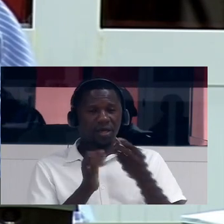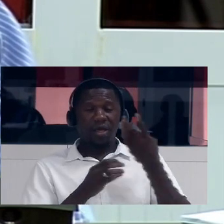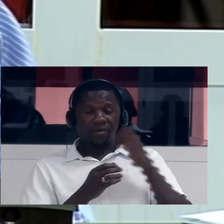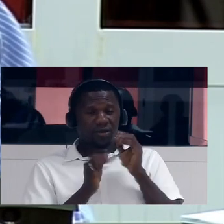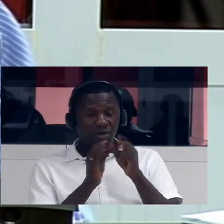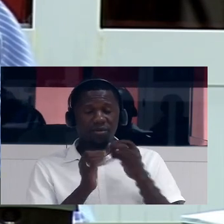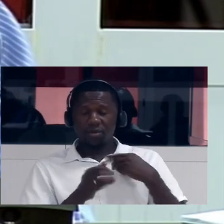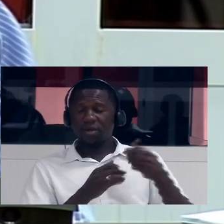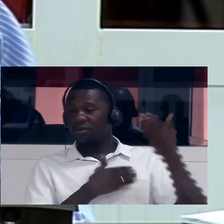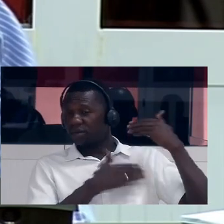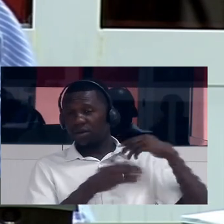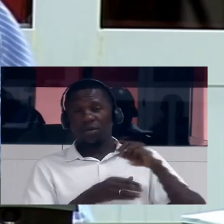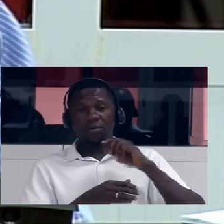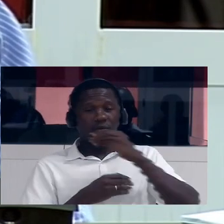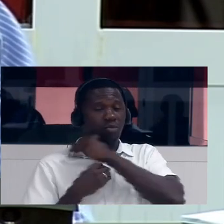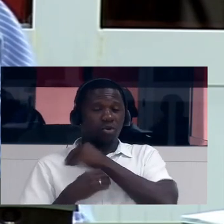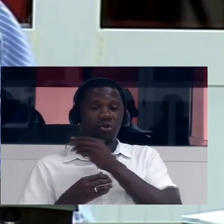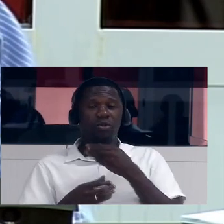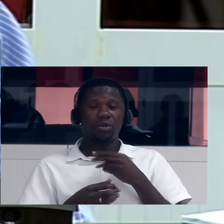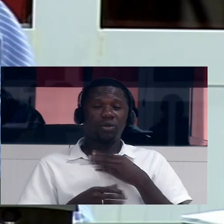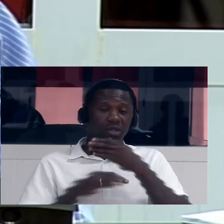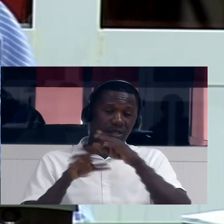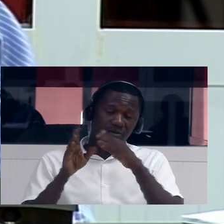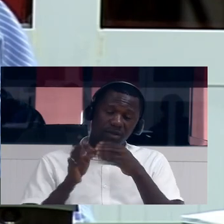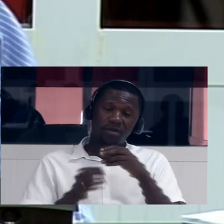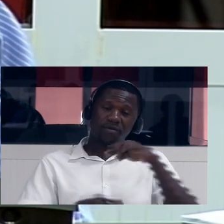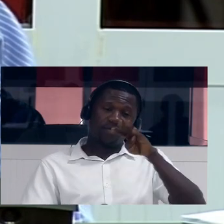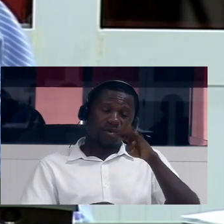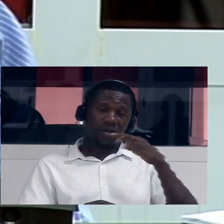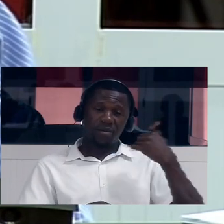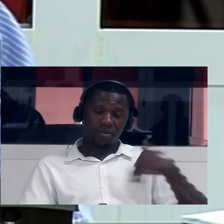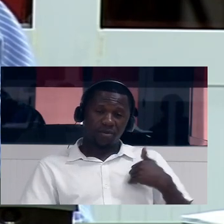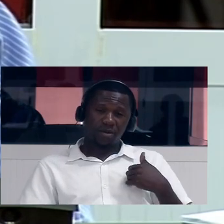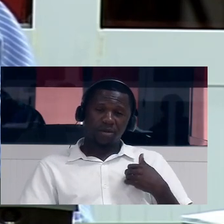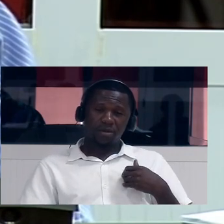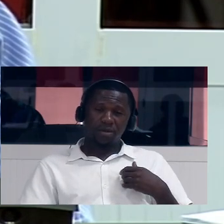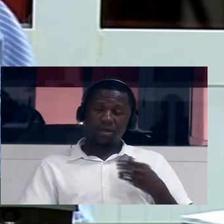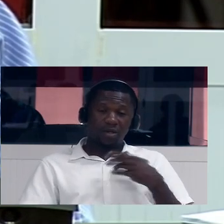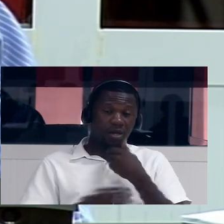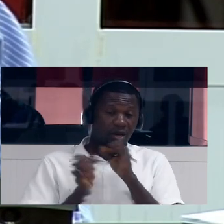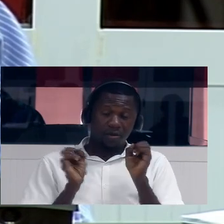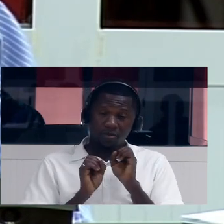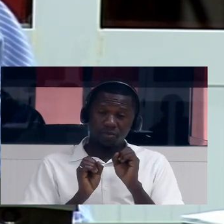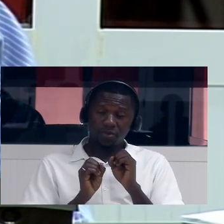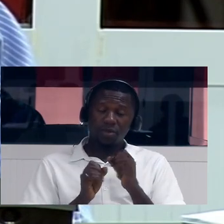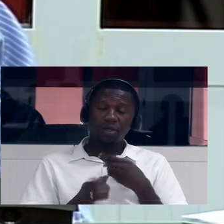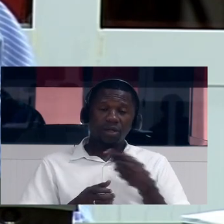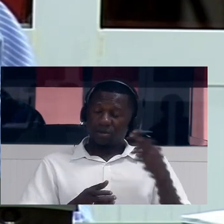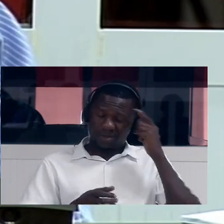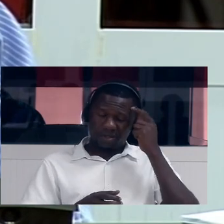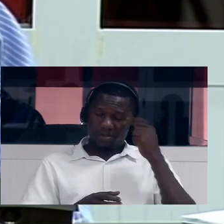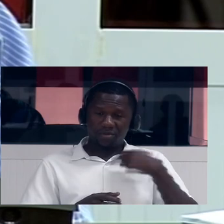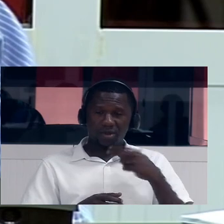to dismiss 14 officers and he did not do it until he left, I don't think I'm going to dismiss them." I said, "Because as far as I'm